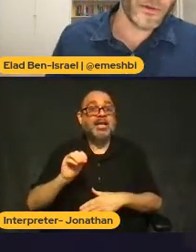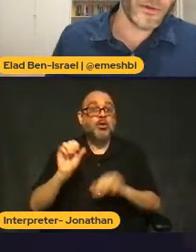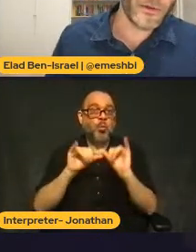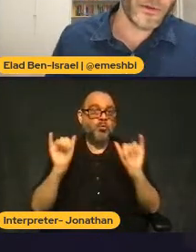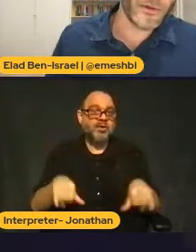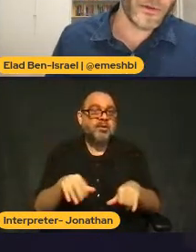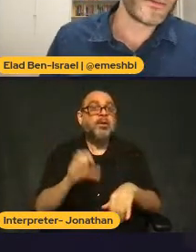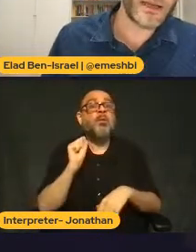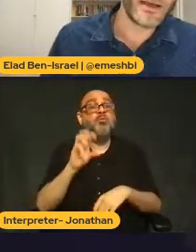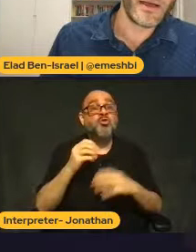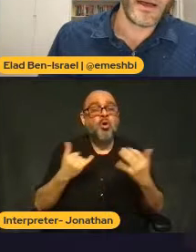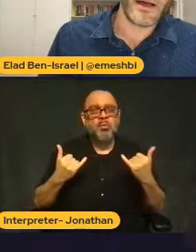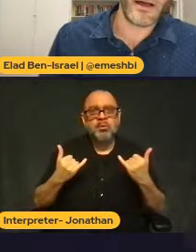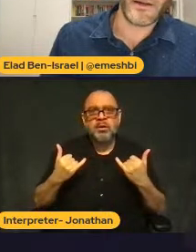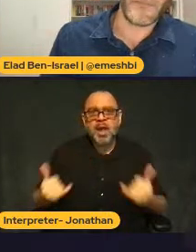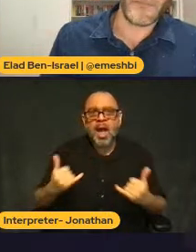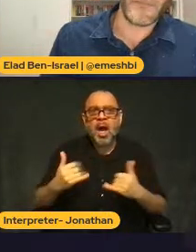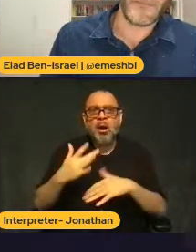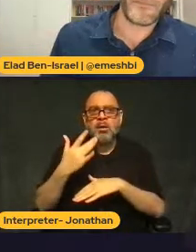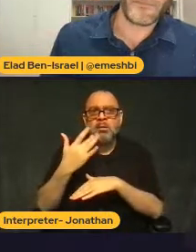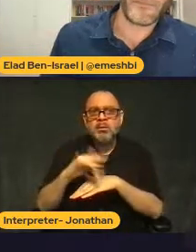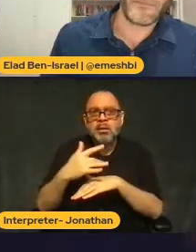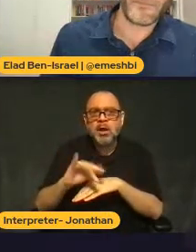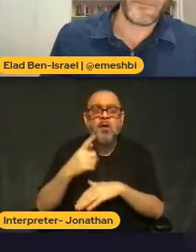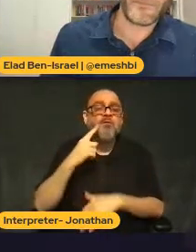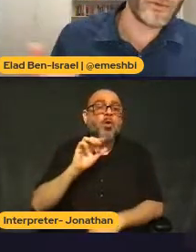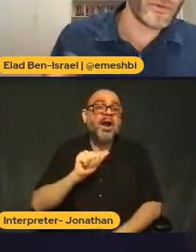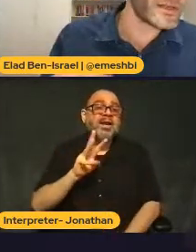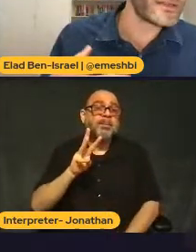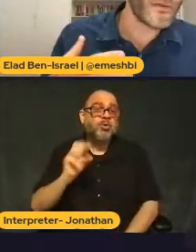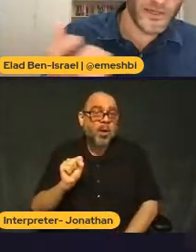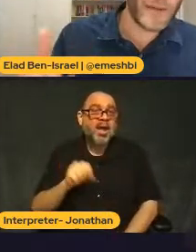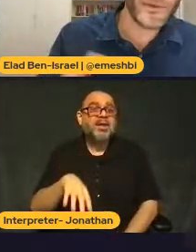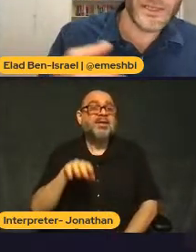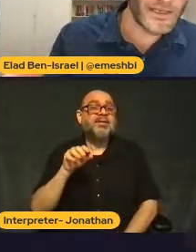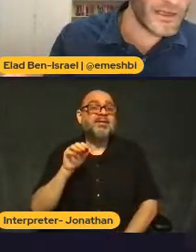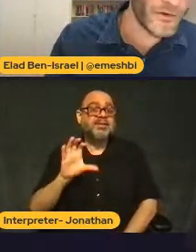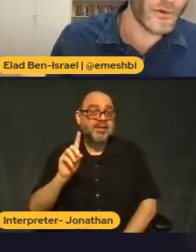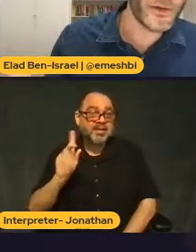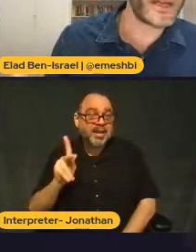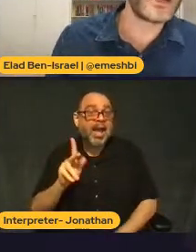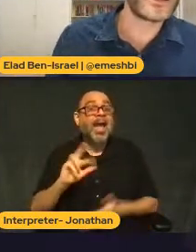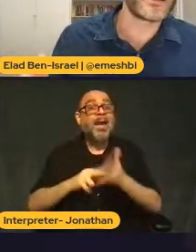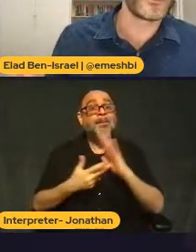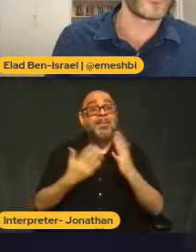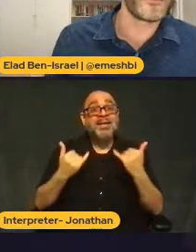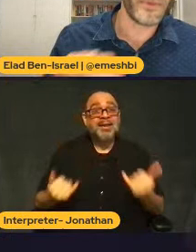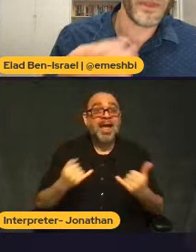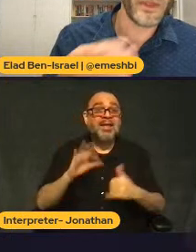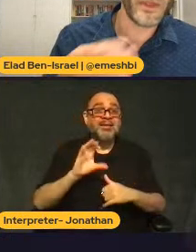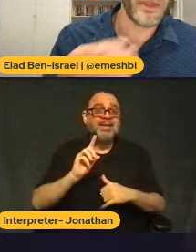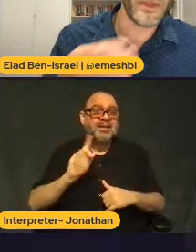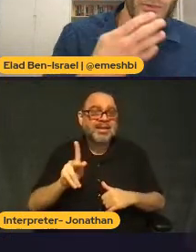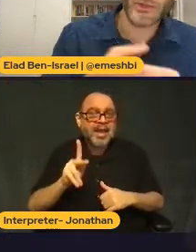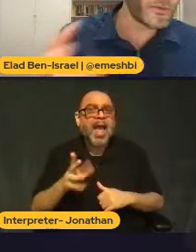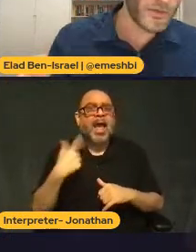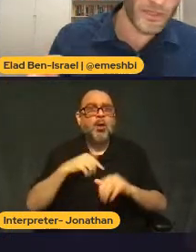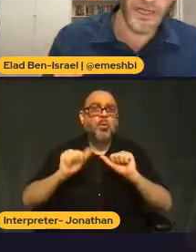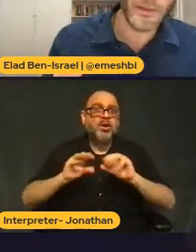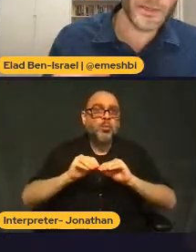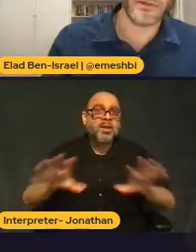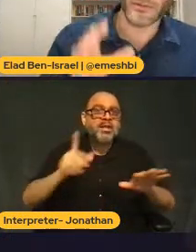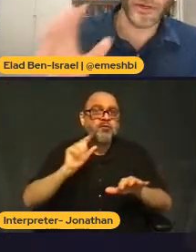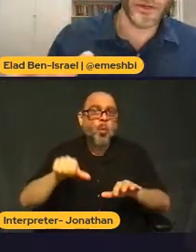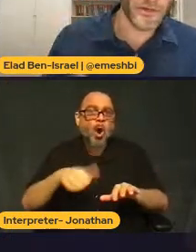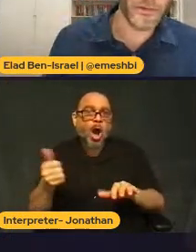available for AWS CDK means that we're able to release, for example, CDK for Kubernetes in Go,